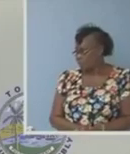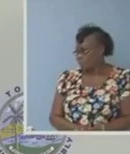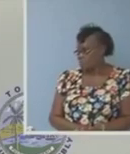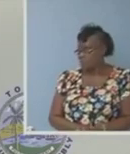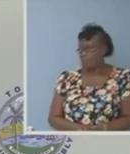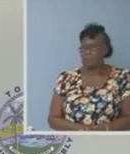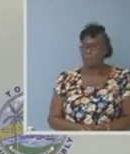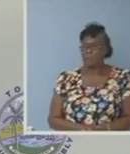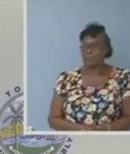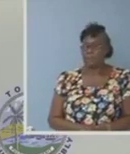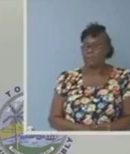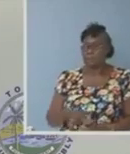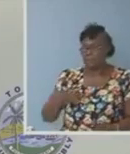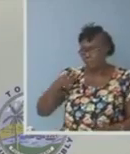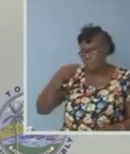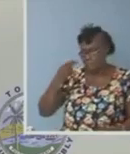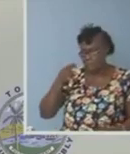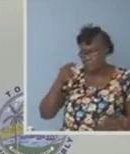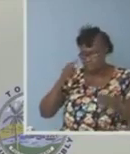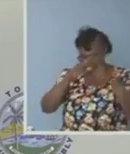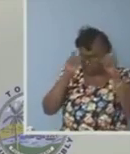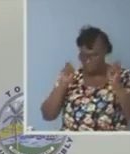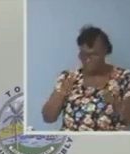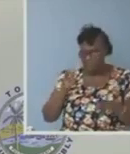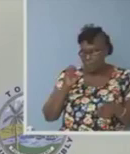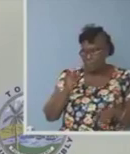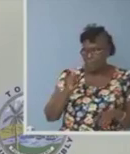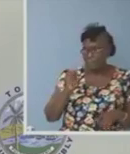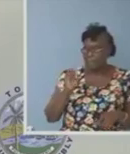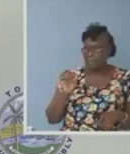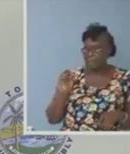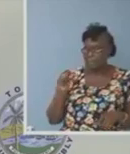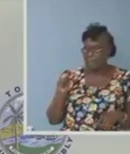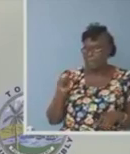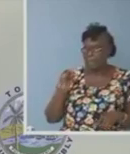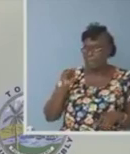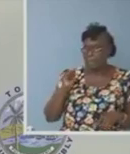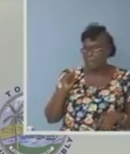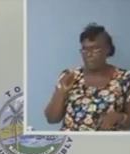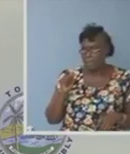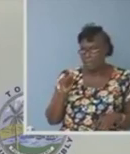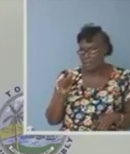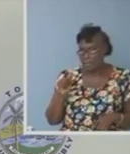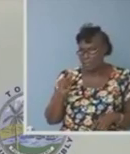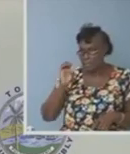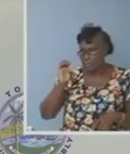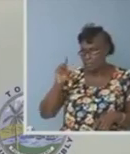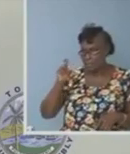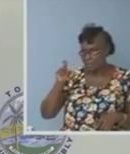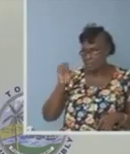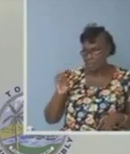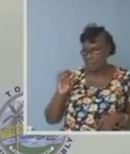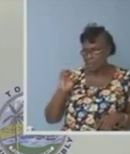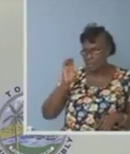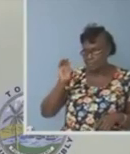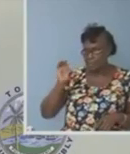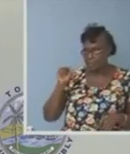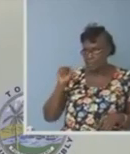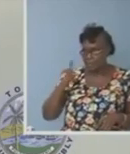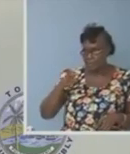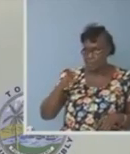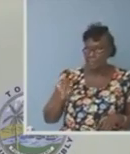high-stake examinations, SCA, CSEC, and CAPE. As we all know, the Prime Minister indicated